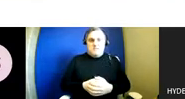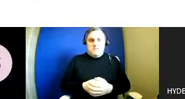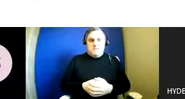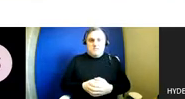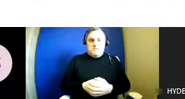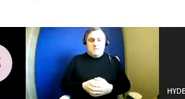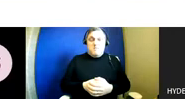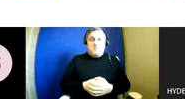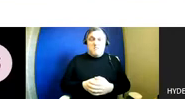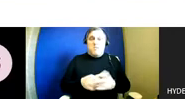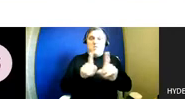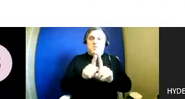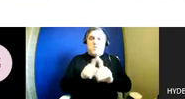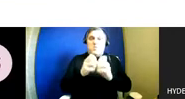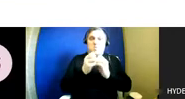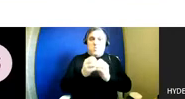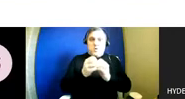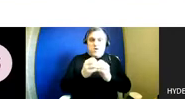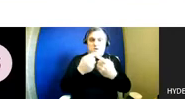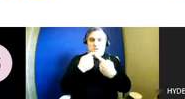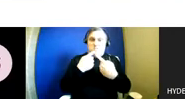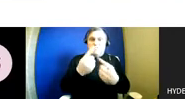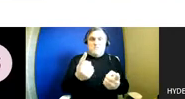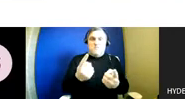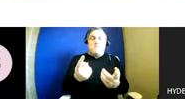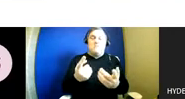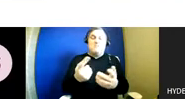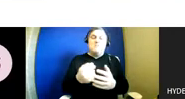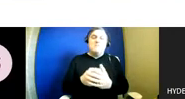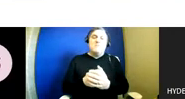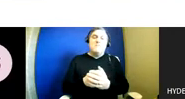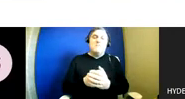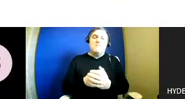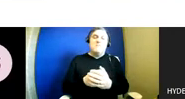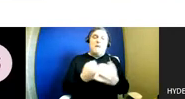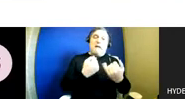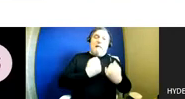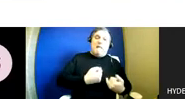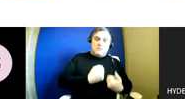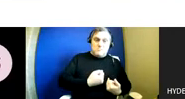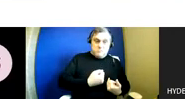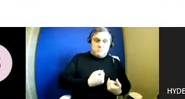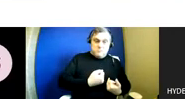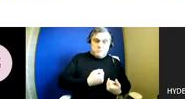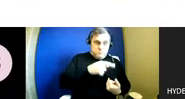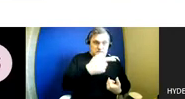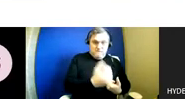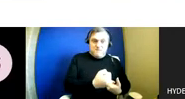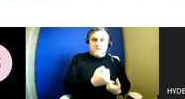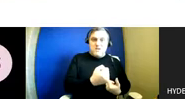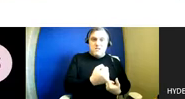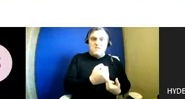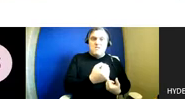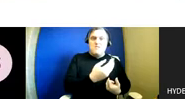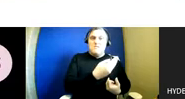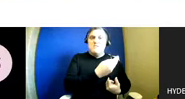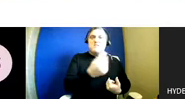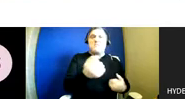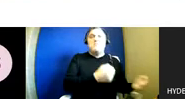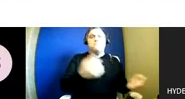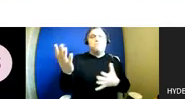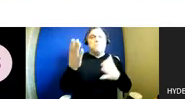also worth mentioning that along with the illness, obviously some patients that have been particularly admitted